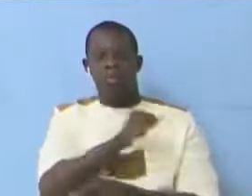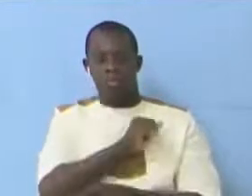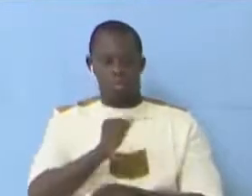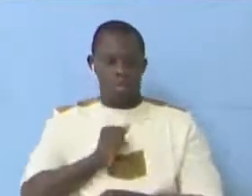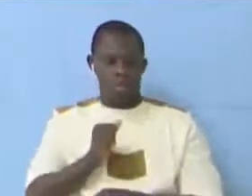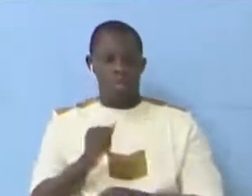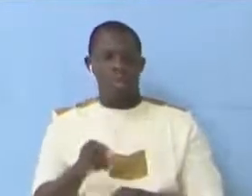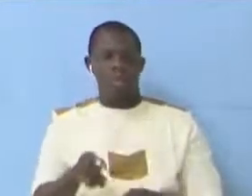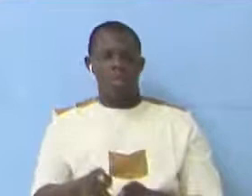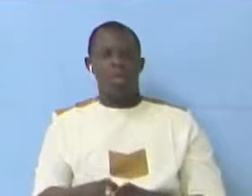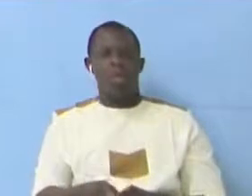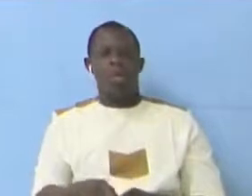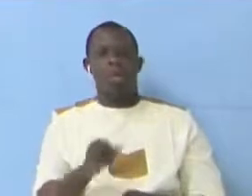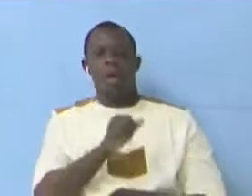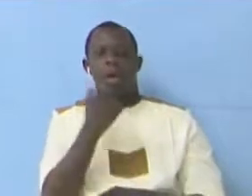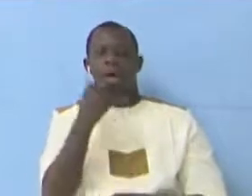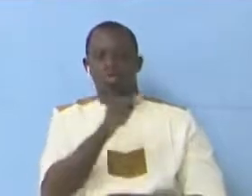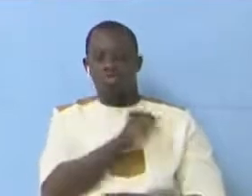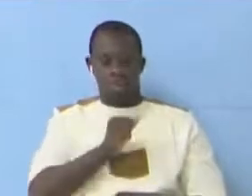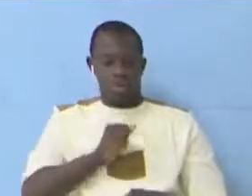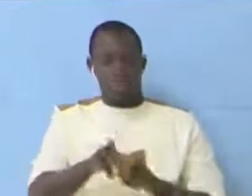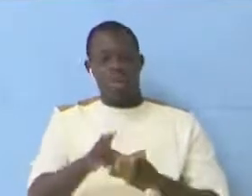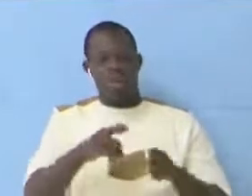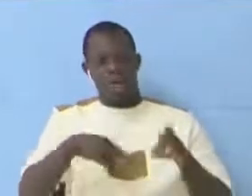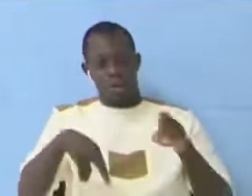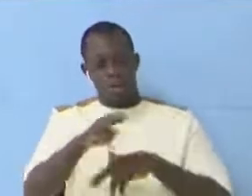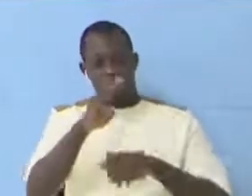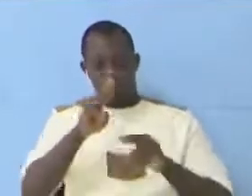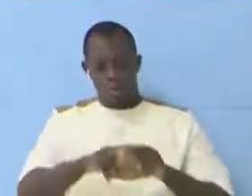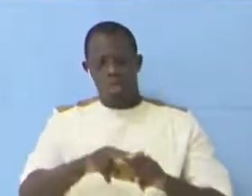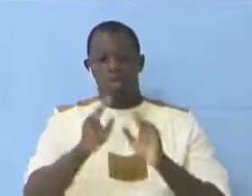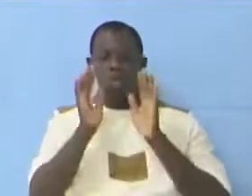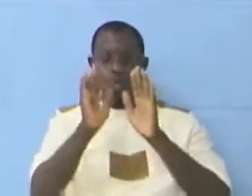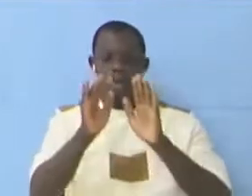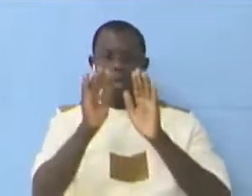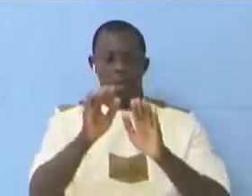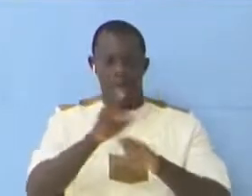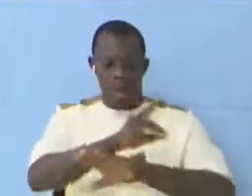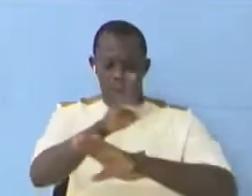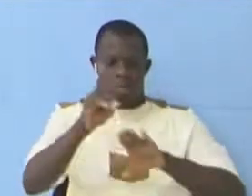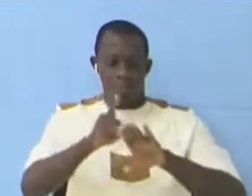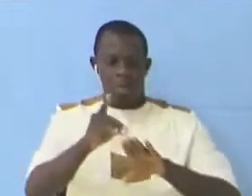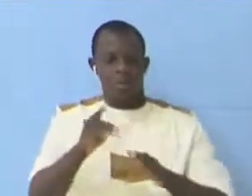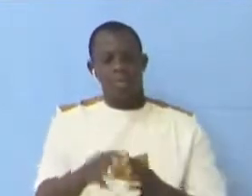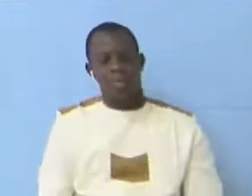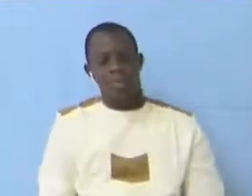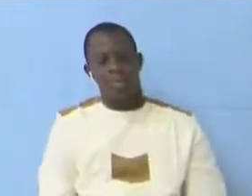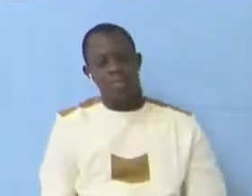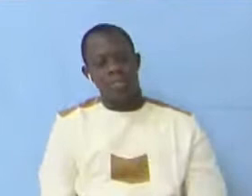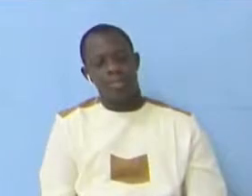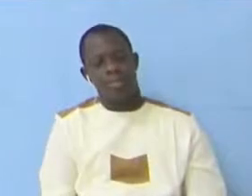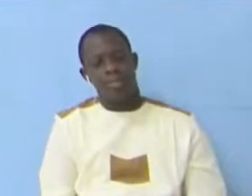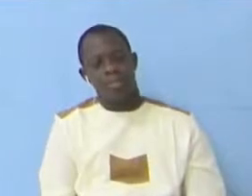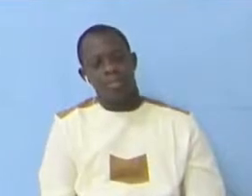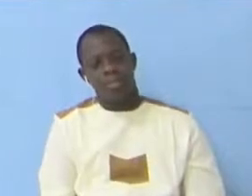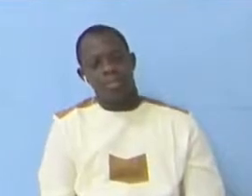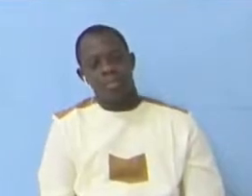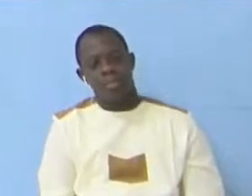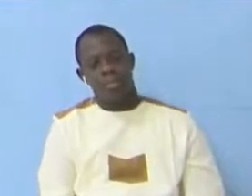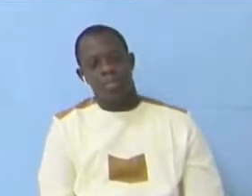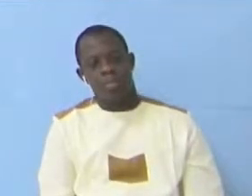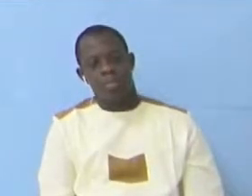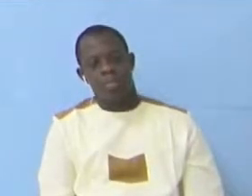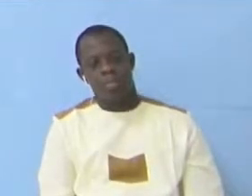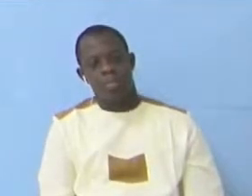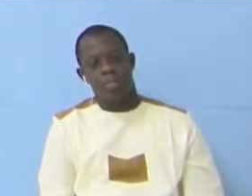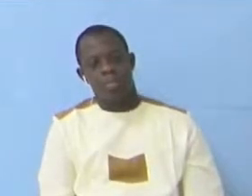to the waiting lounge at the reception. Ci lañ waxtaan tuuti ci seen yorlante ci seen nopp ci lañ wax ne ñu ñëw